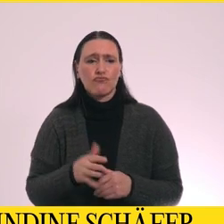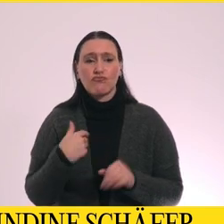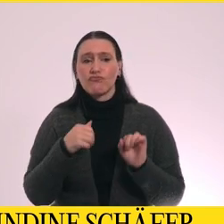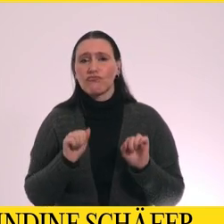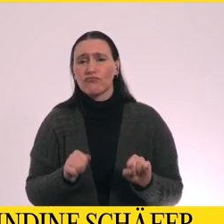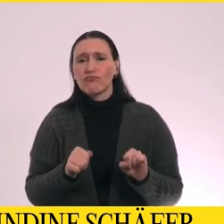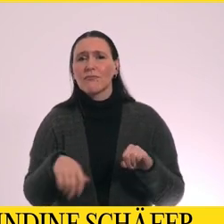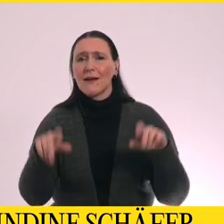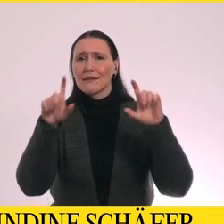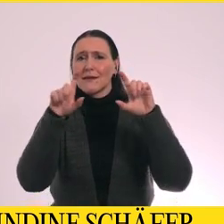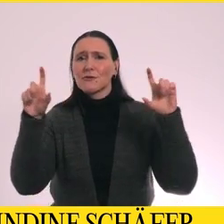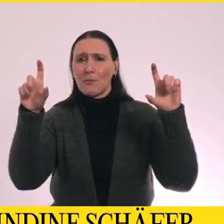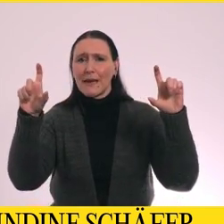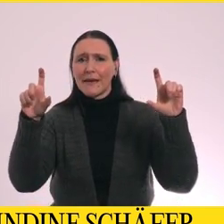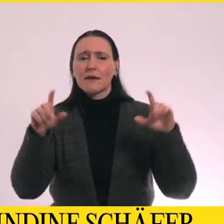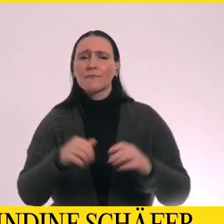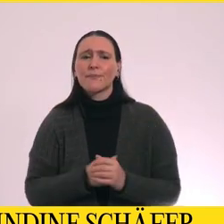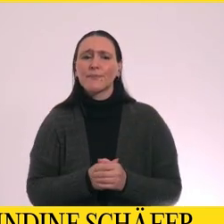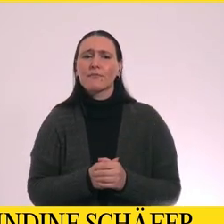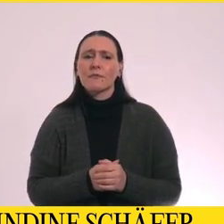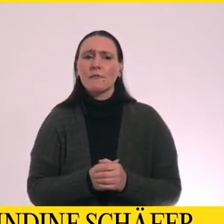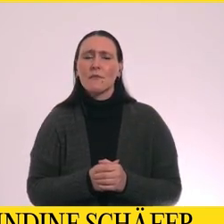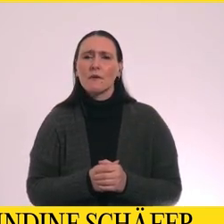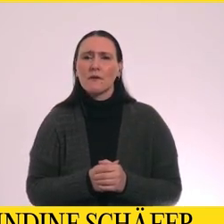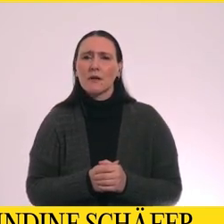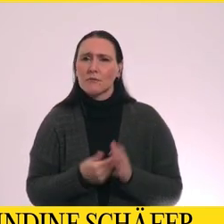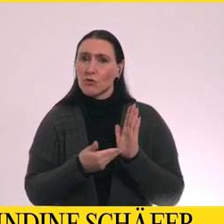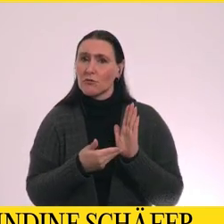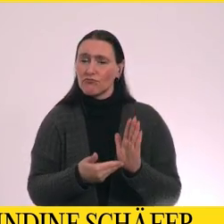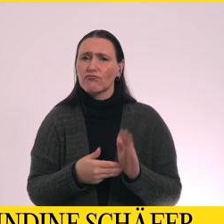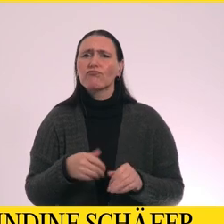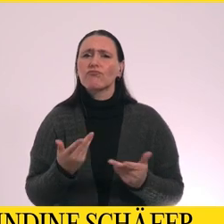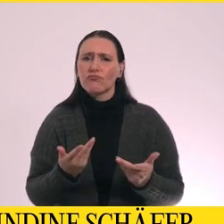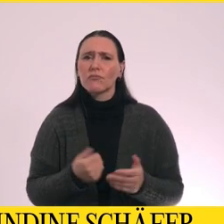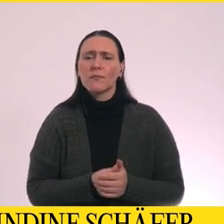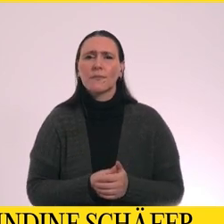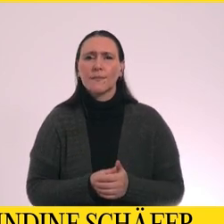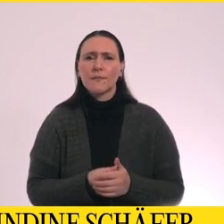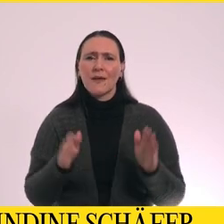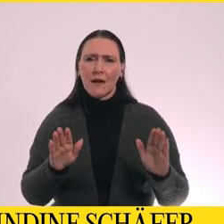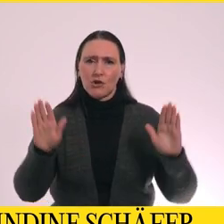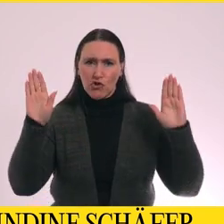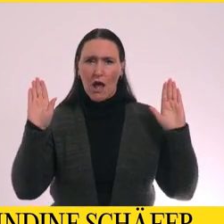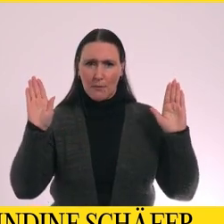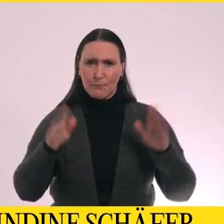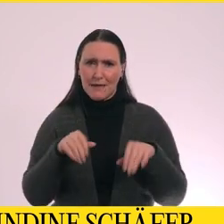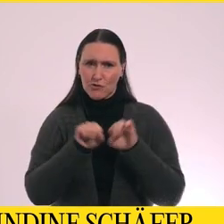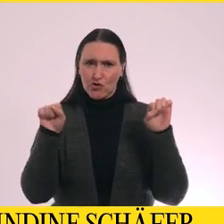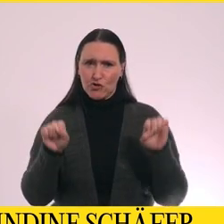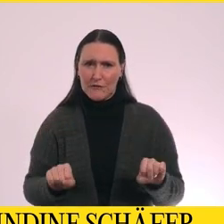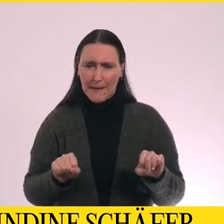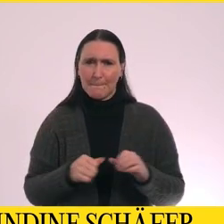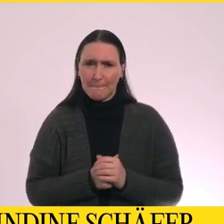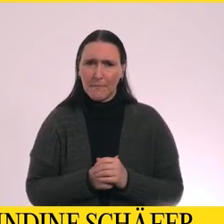the expert here. I can just say that the Danish asylum system, contrary to what people may think of